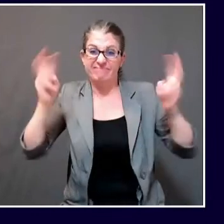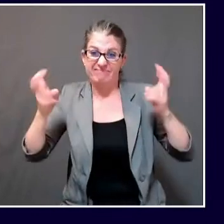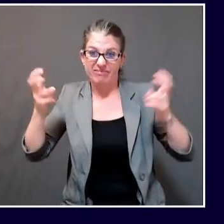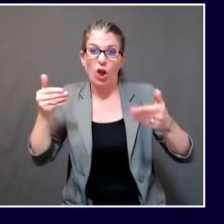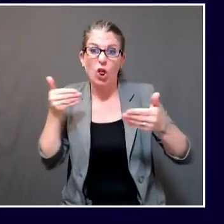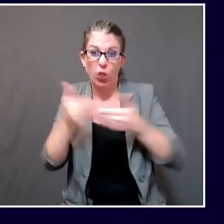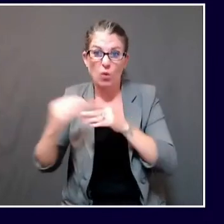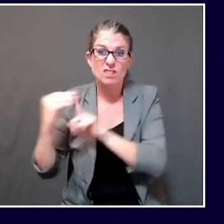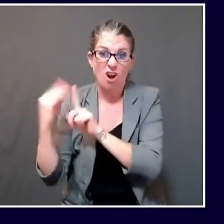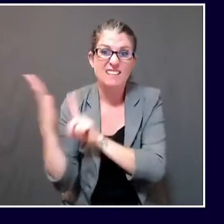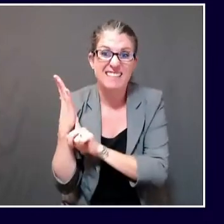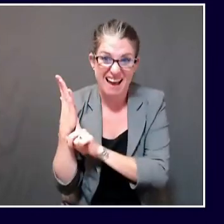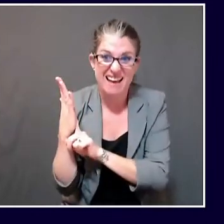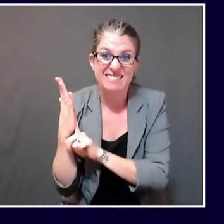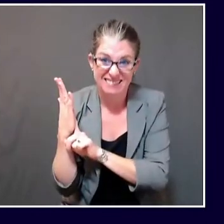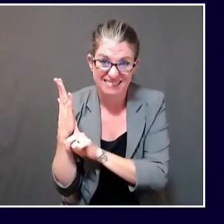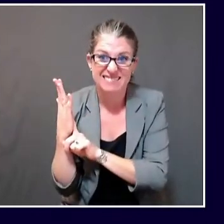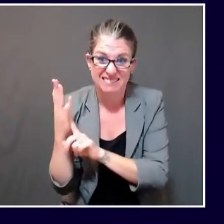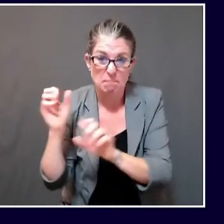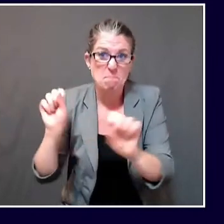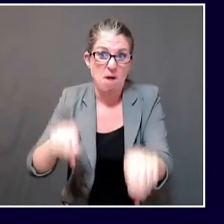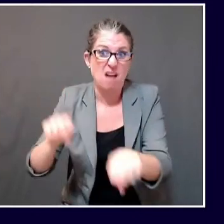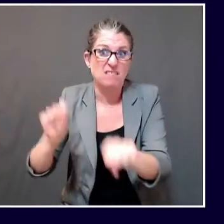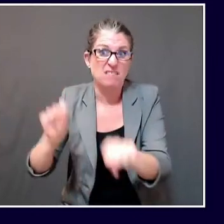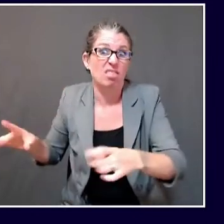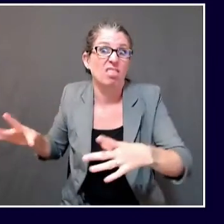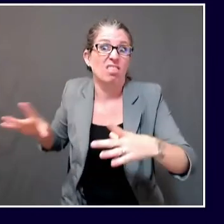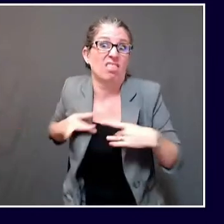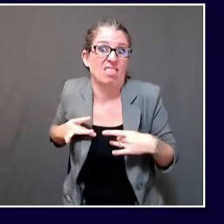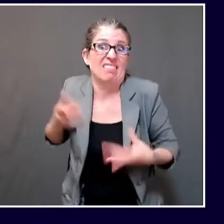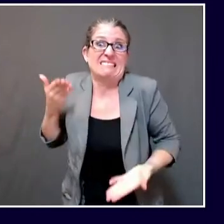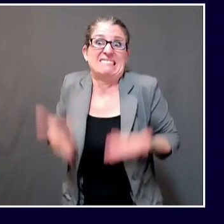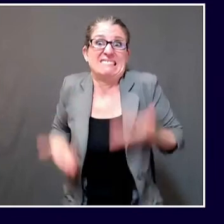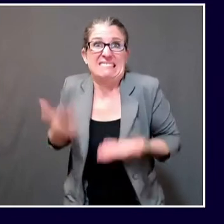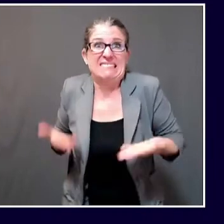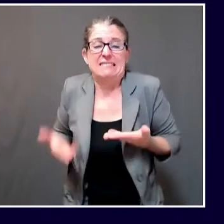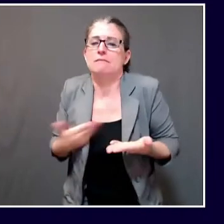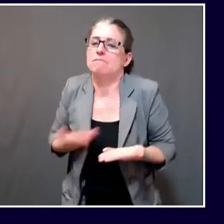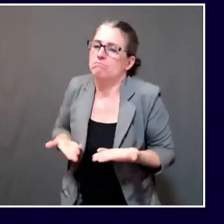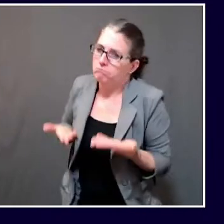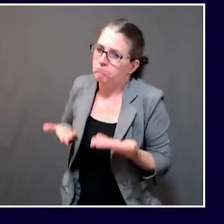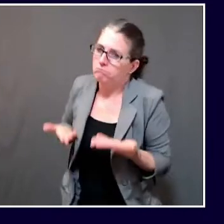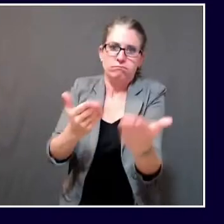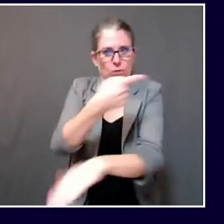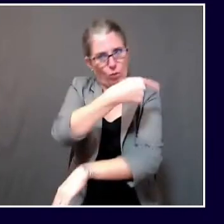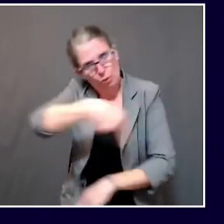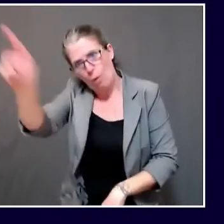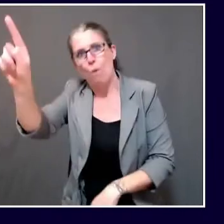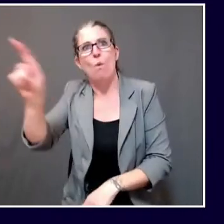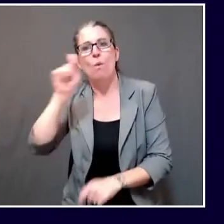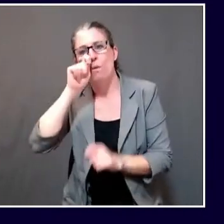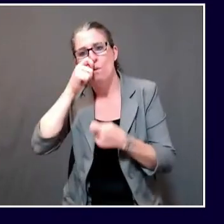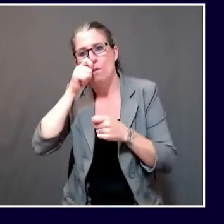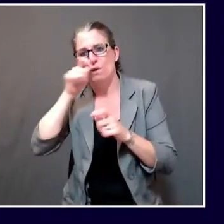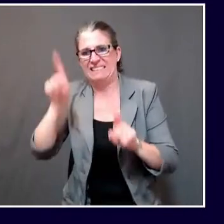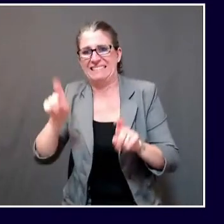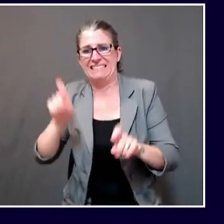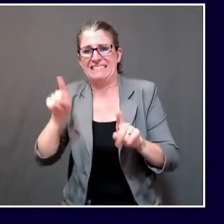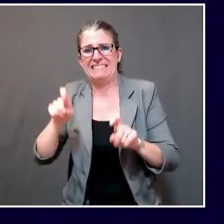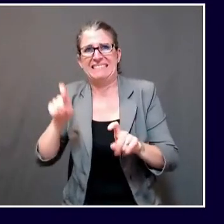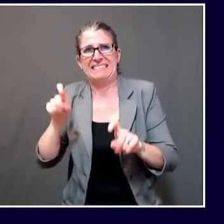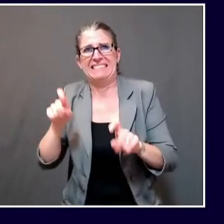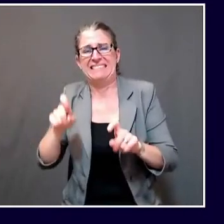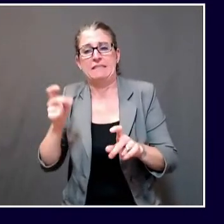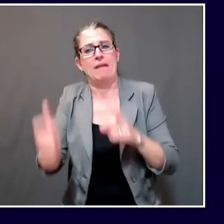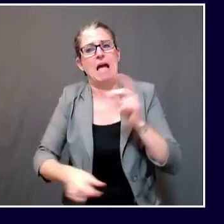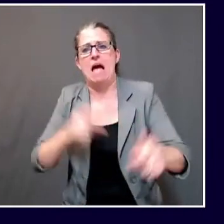to do that is to go to a state of Maine-sponsored swab and send site. There are a lot of ways to find out how